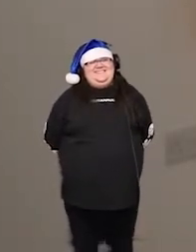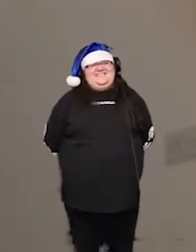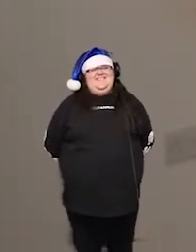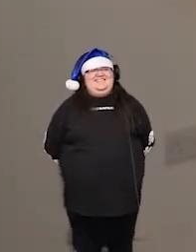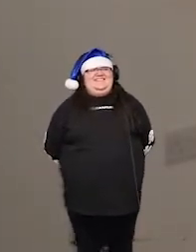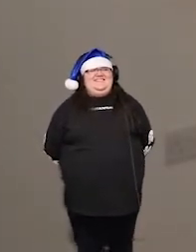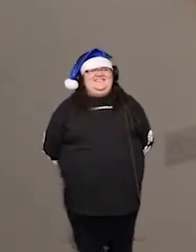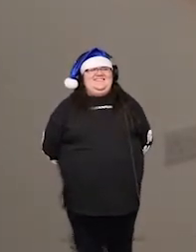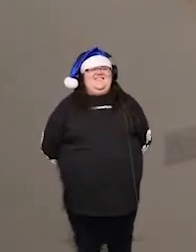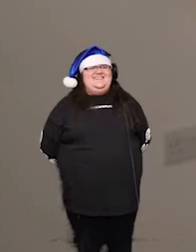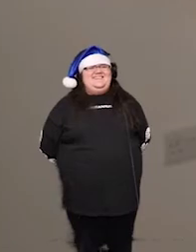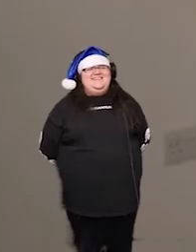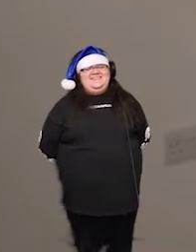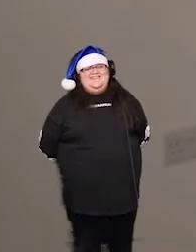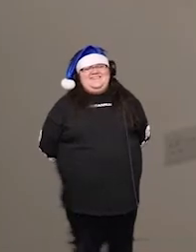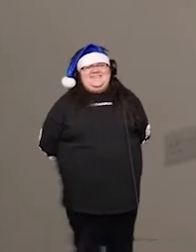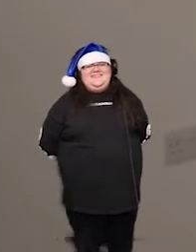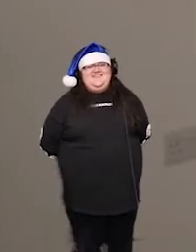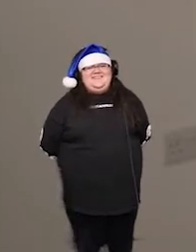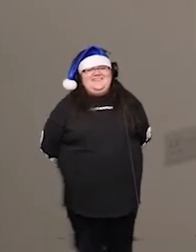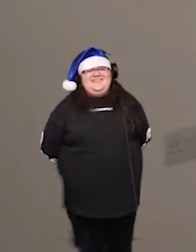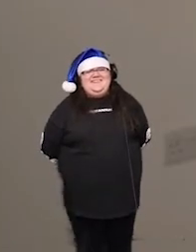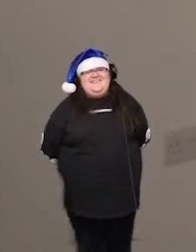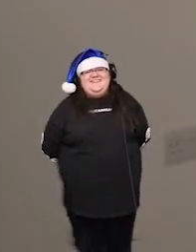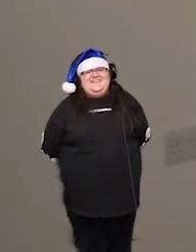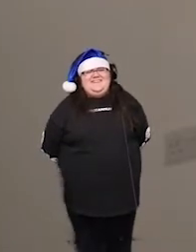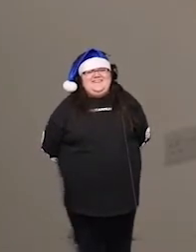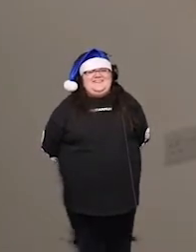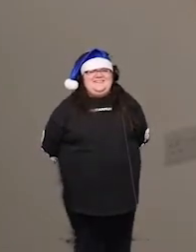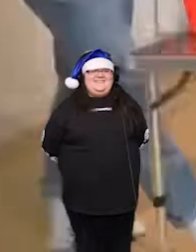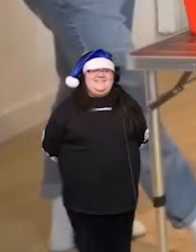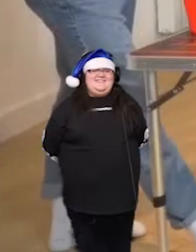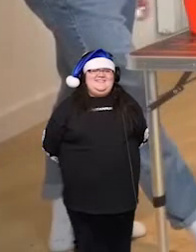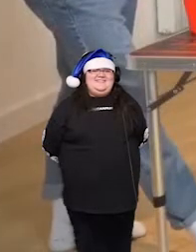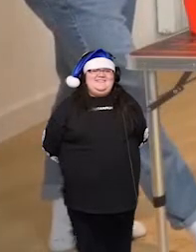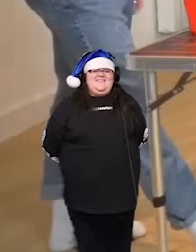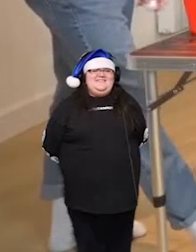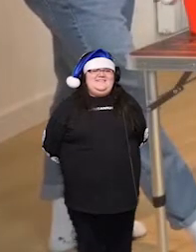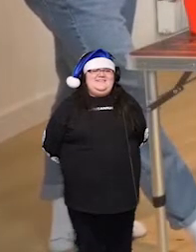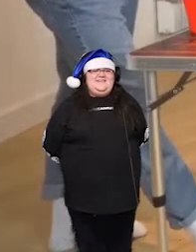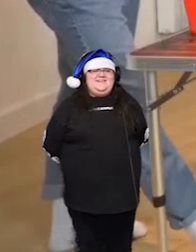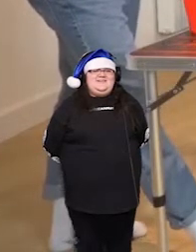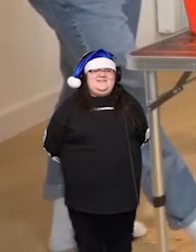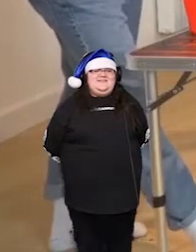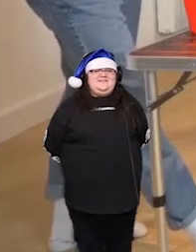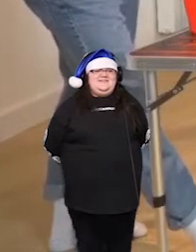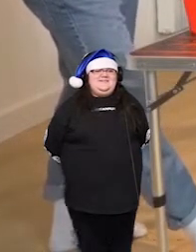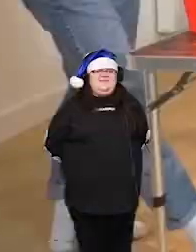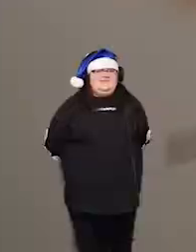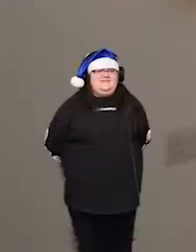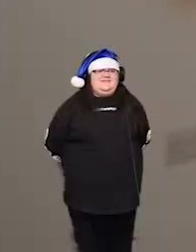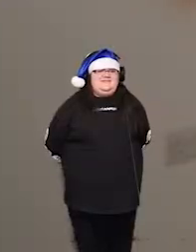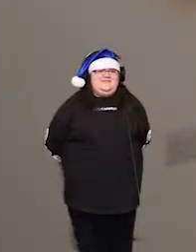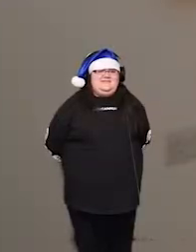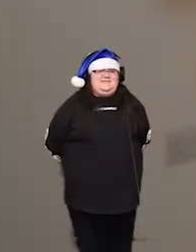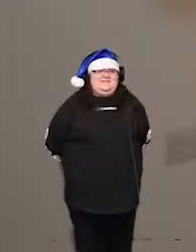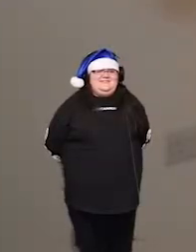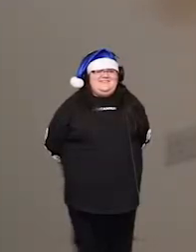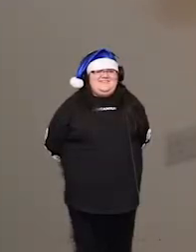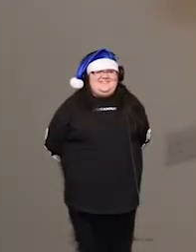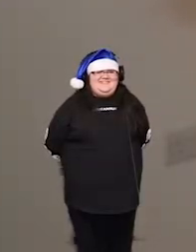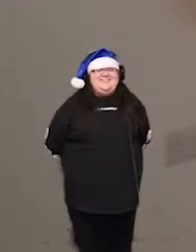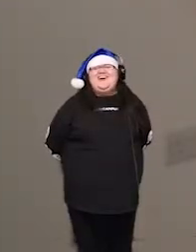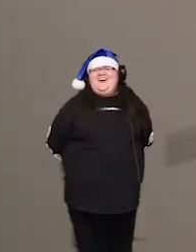website. Kendrick Lamar. Fuck. I don't know who. Who? Dizzy Rascal? Yeah, he did. Edit.